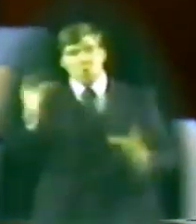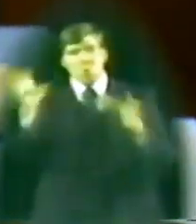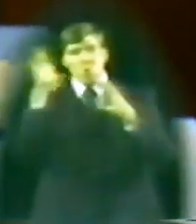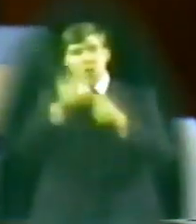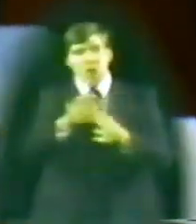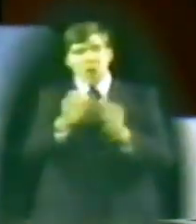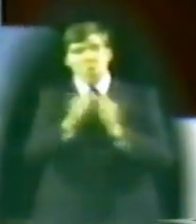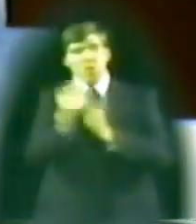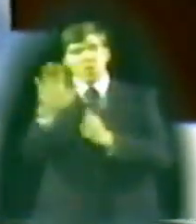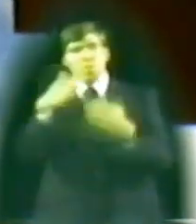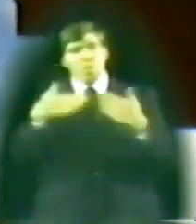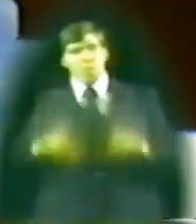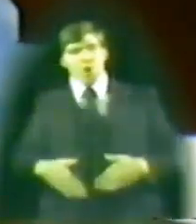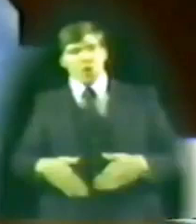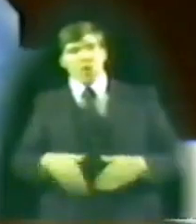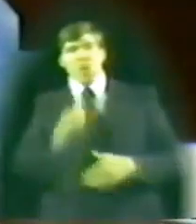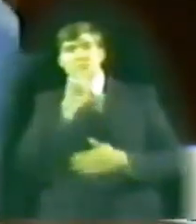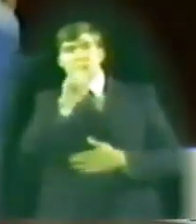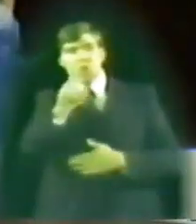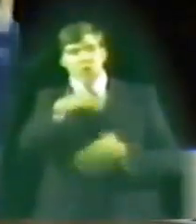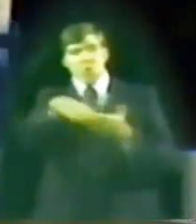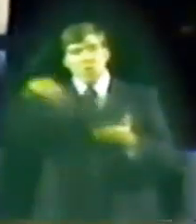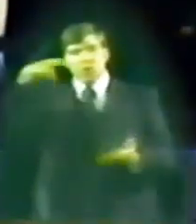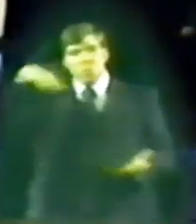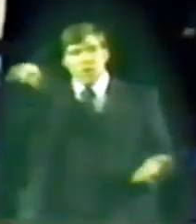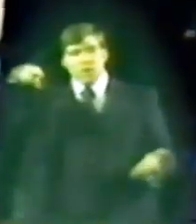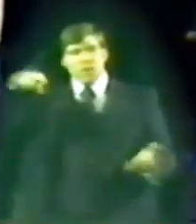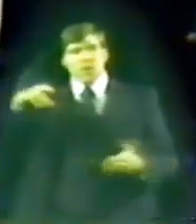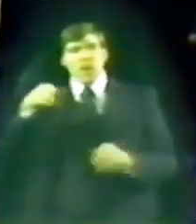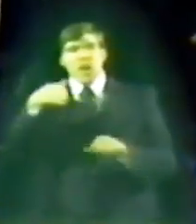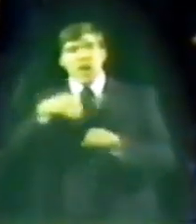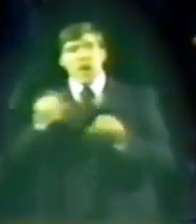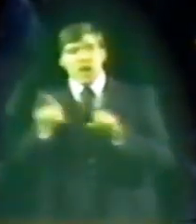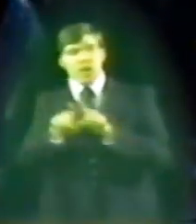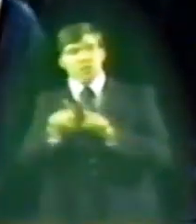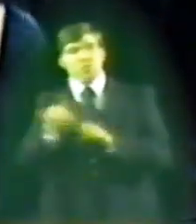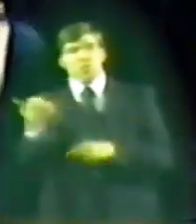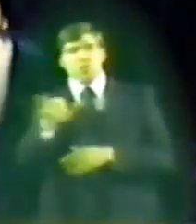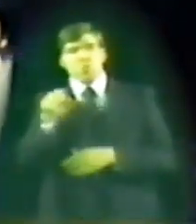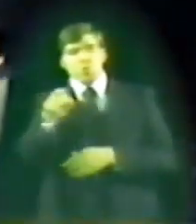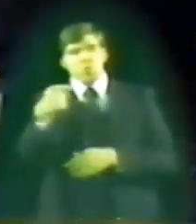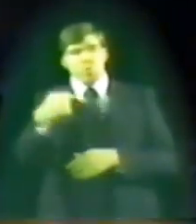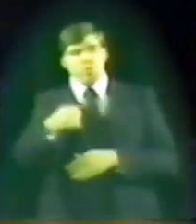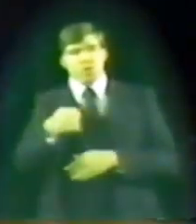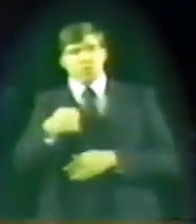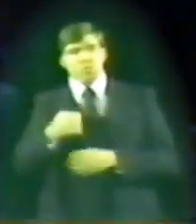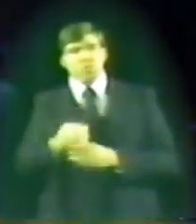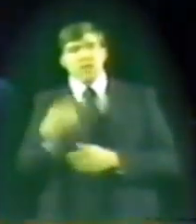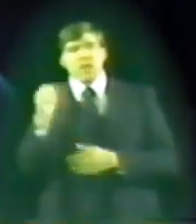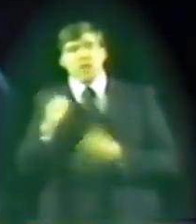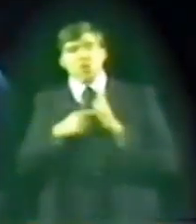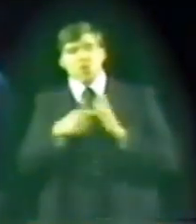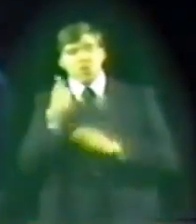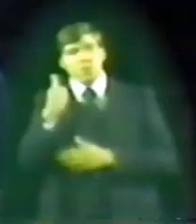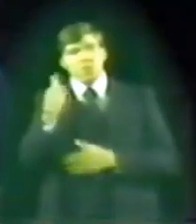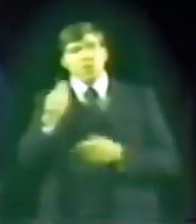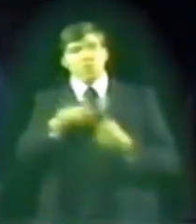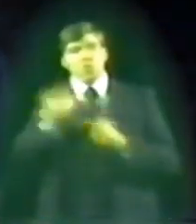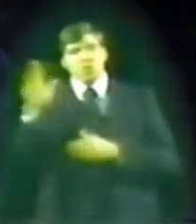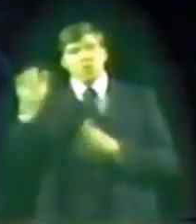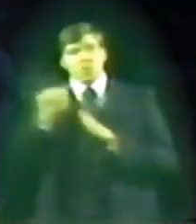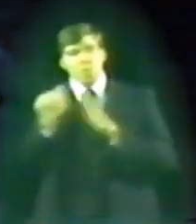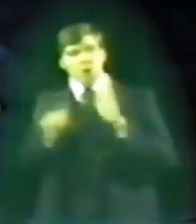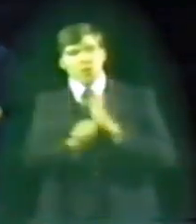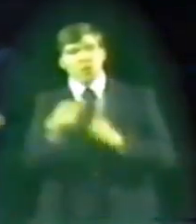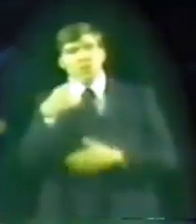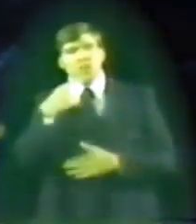body. He was literally resurrected, as you and I will be. He showed himself to his apostles,